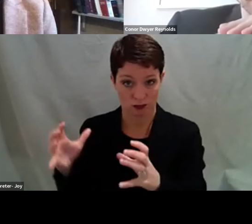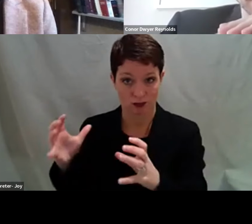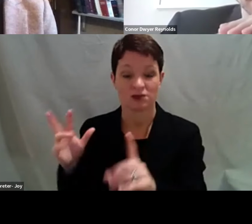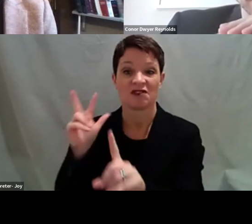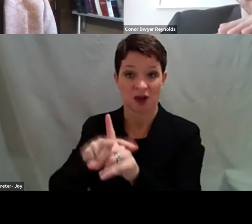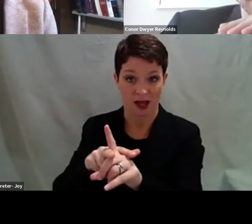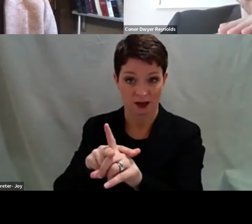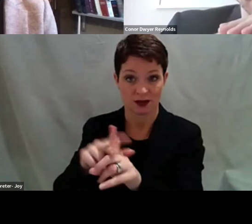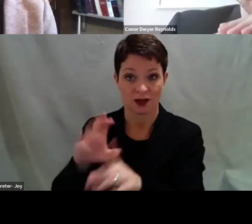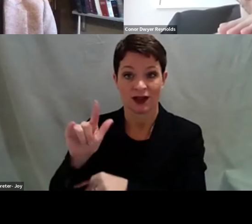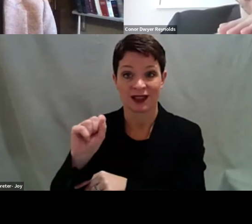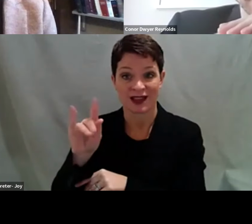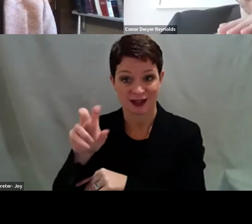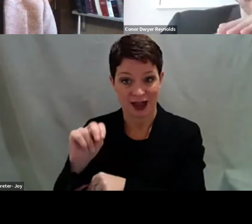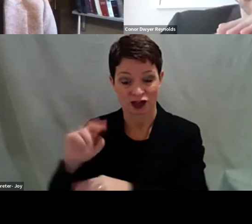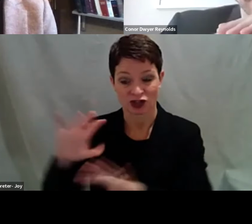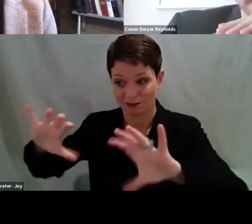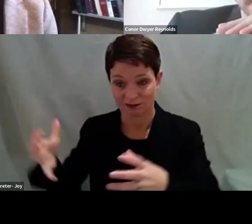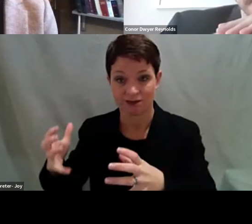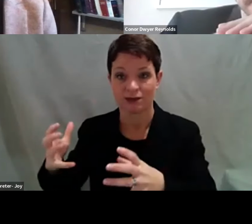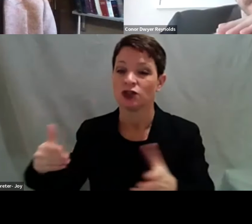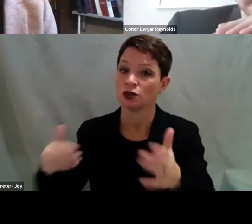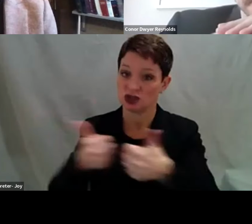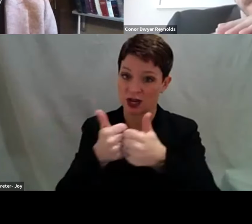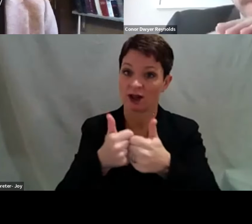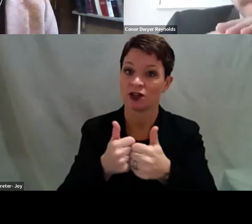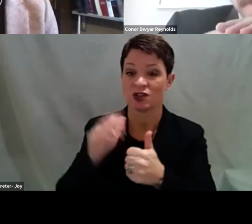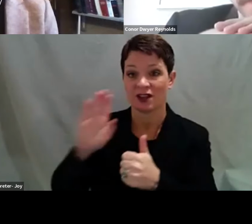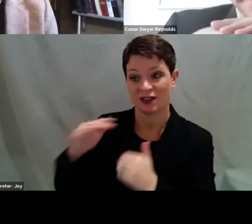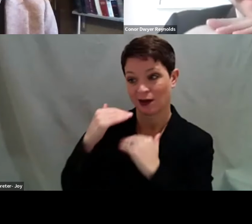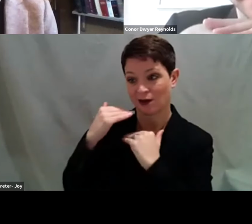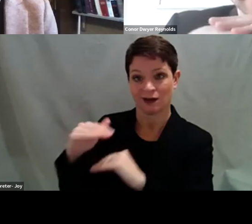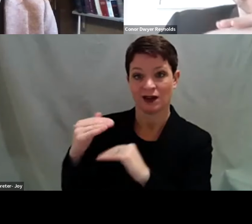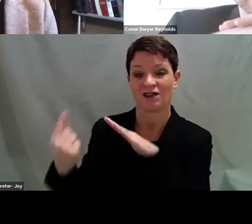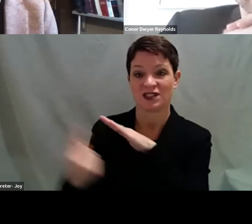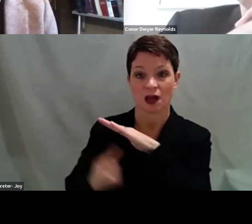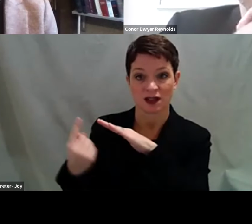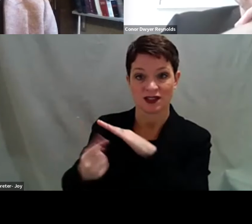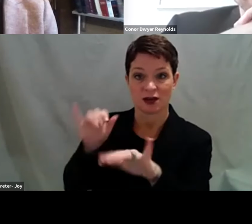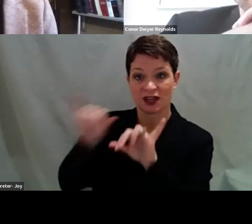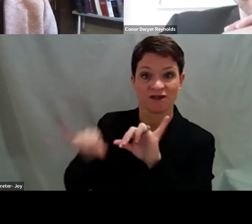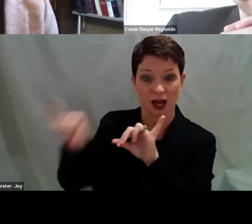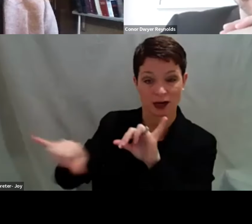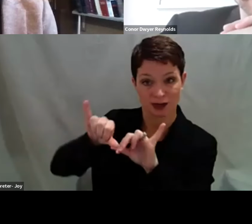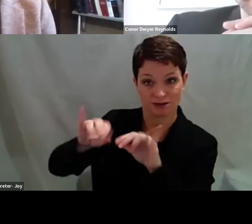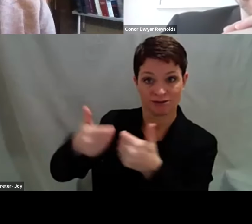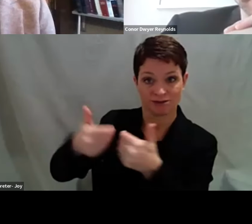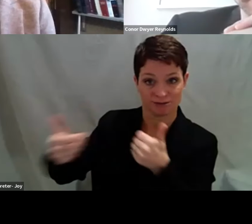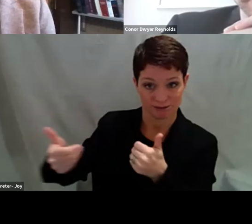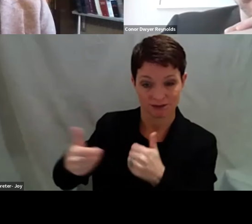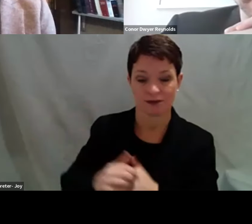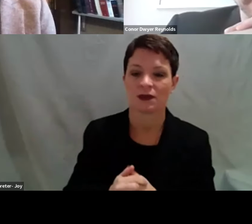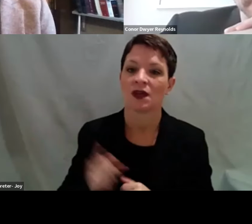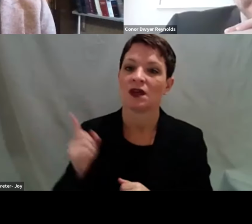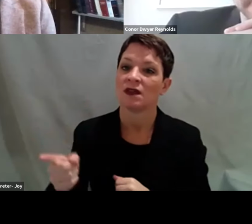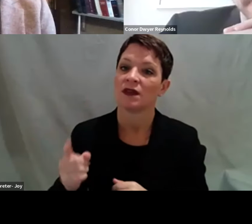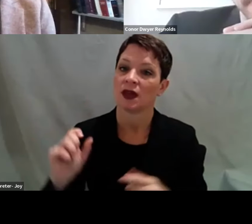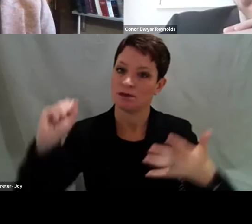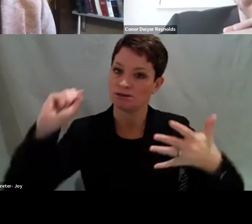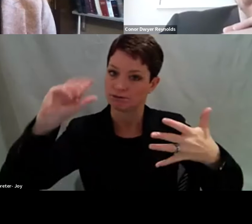to challenge the conditions of their confinement in solitary confinement. They made specific